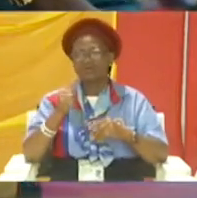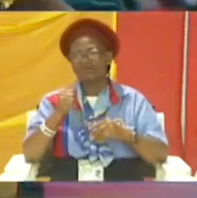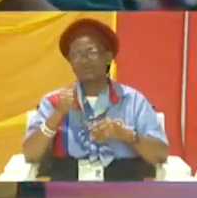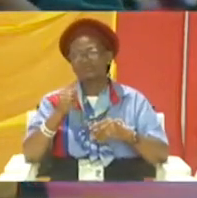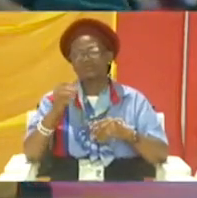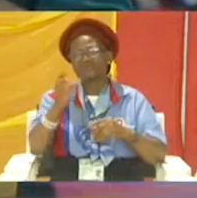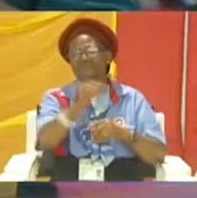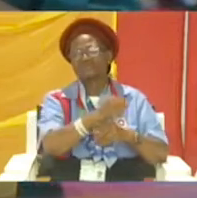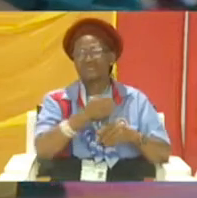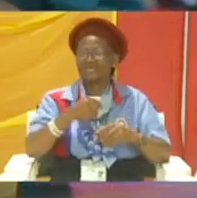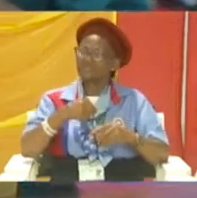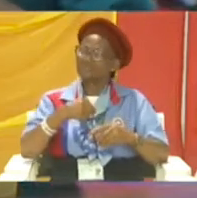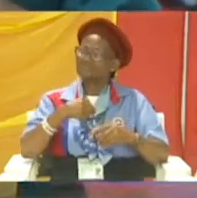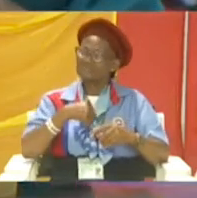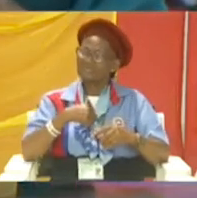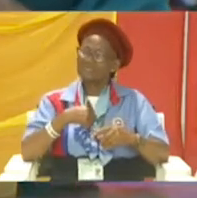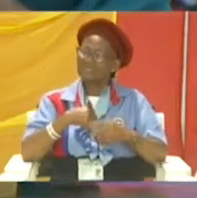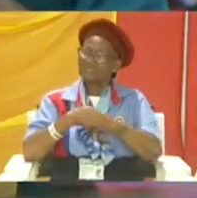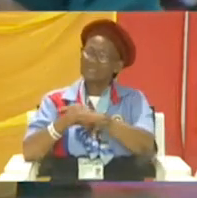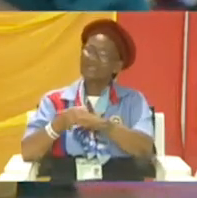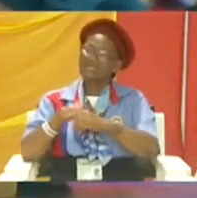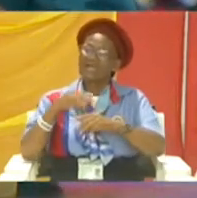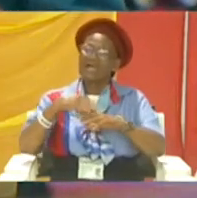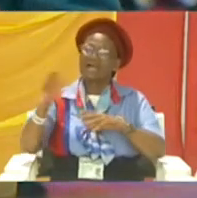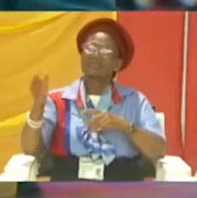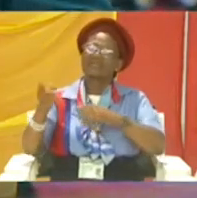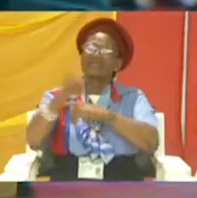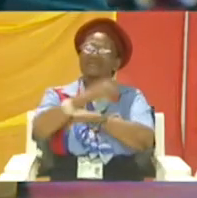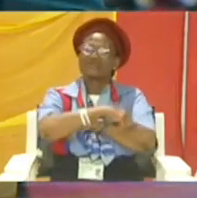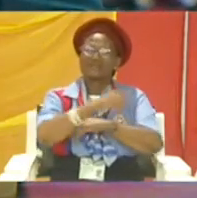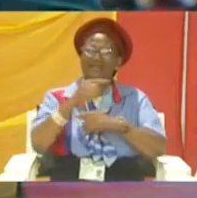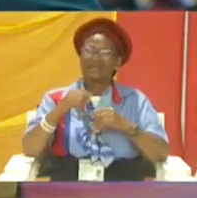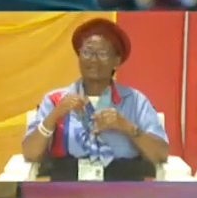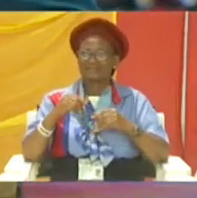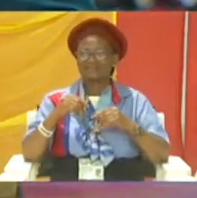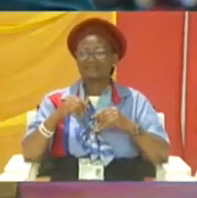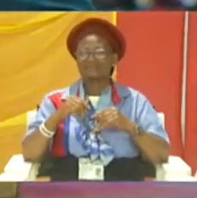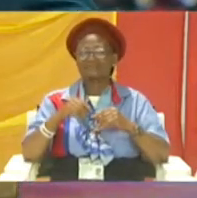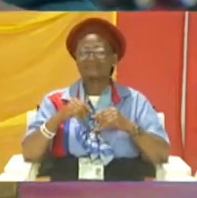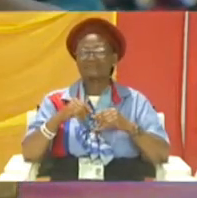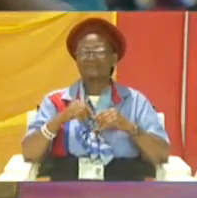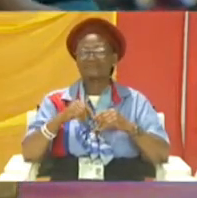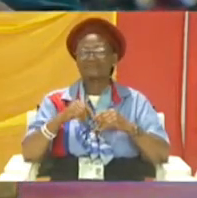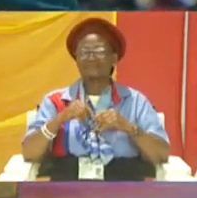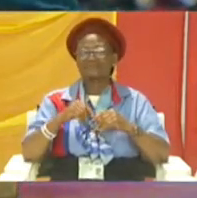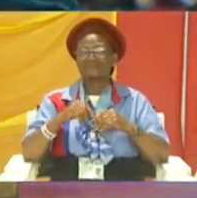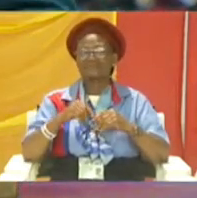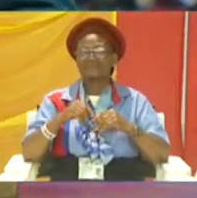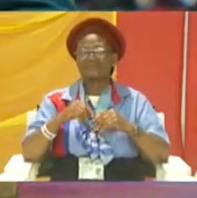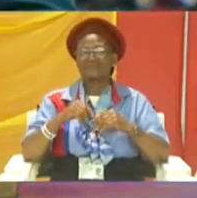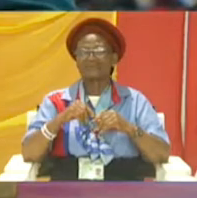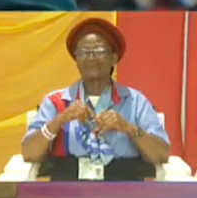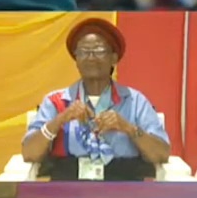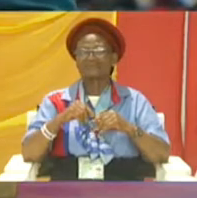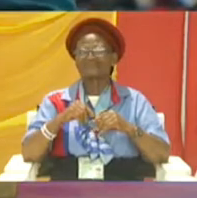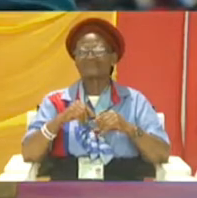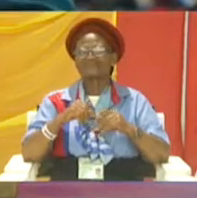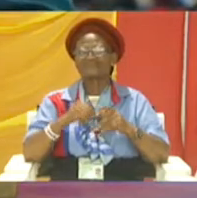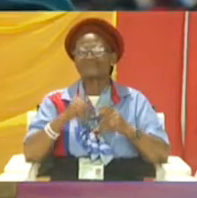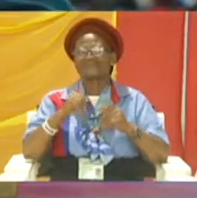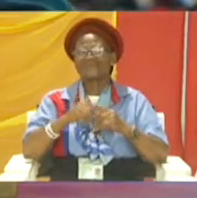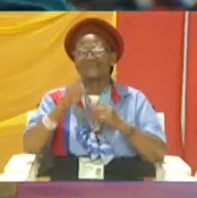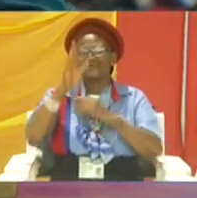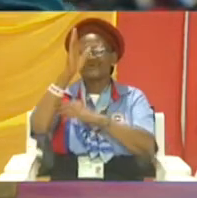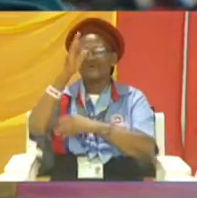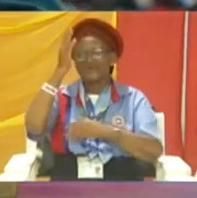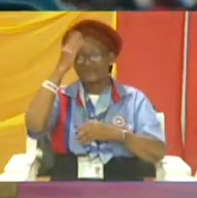me away today. Then God knew he got me. Olorun mo